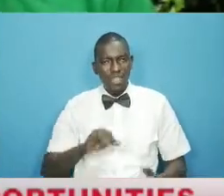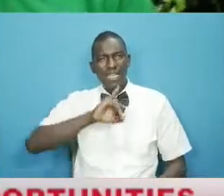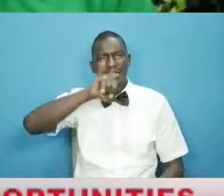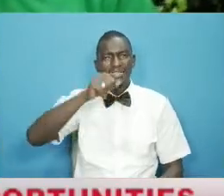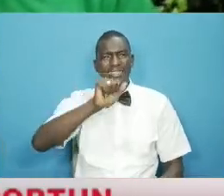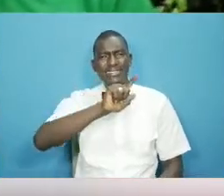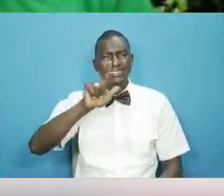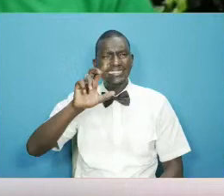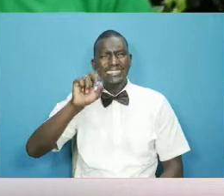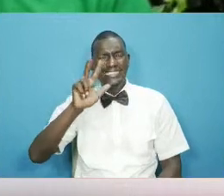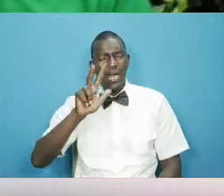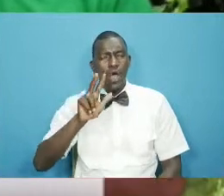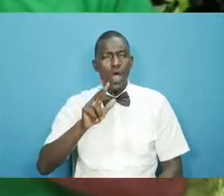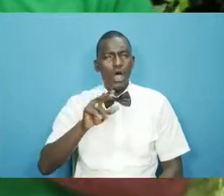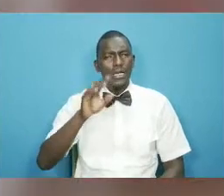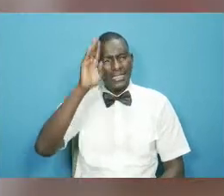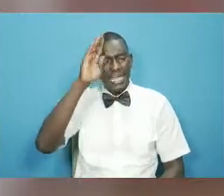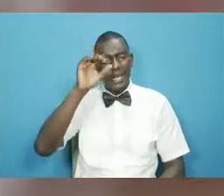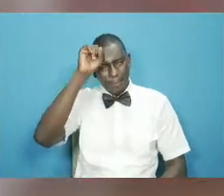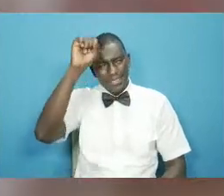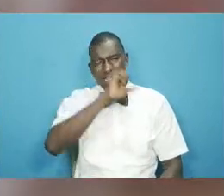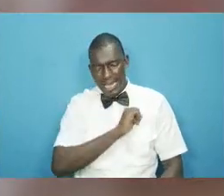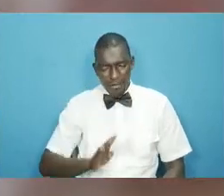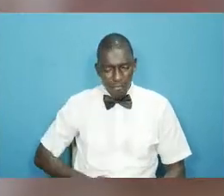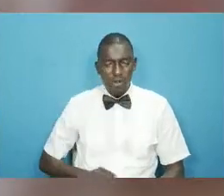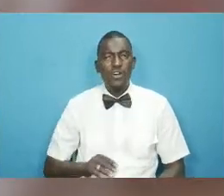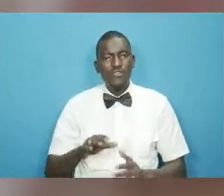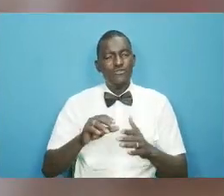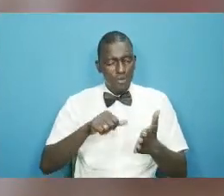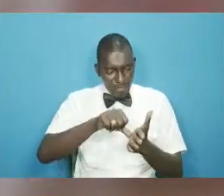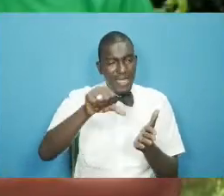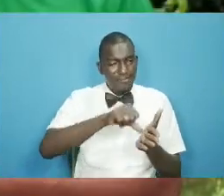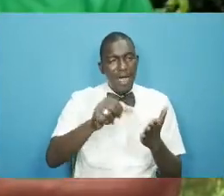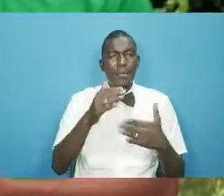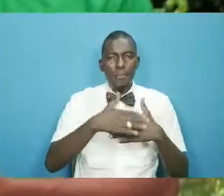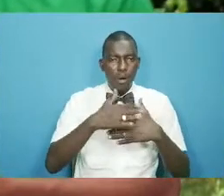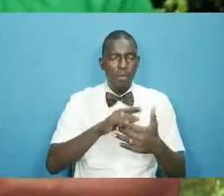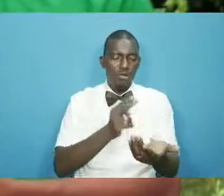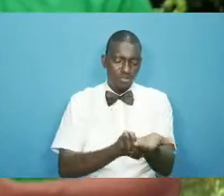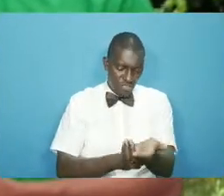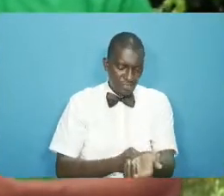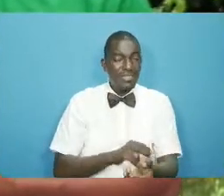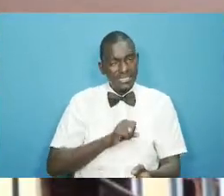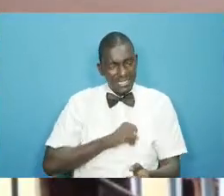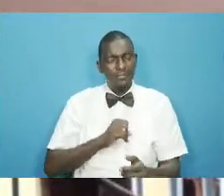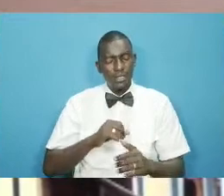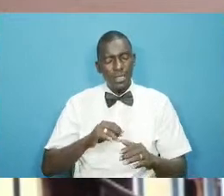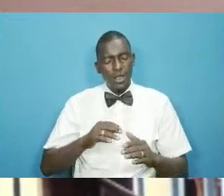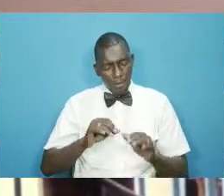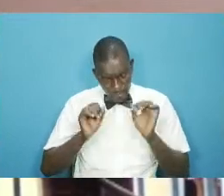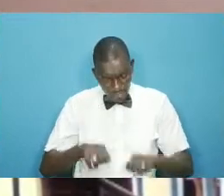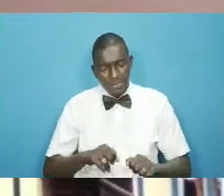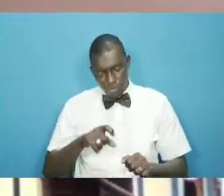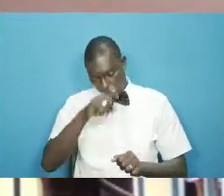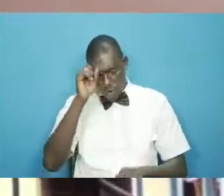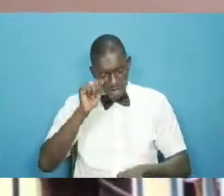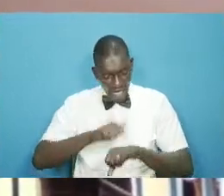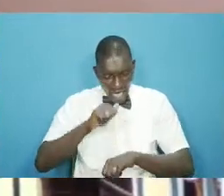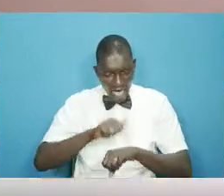Jallo thanked President Barrow for patronizing him during the last feast and vows never to stop working hard.